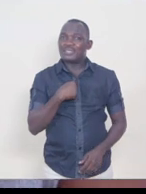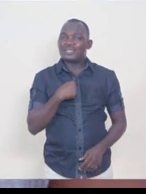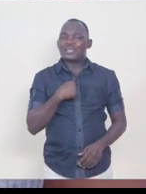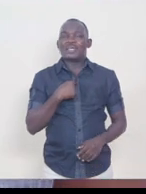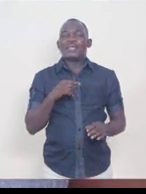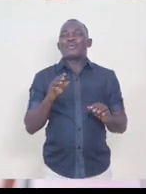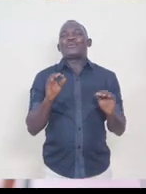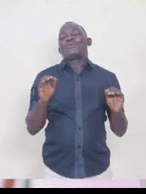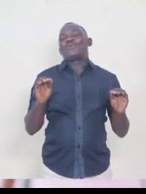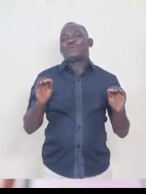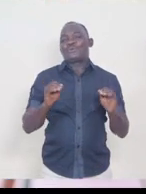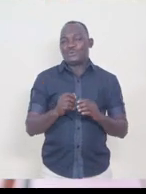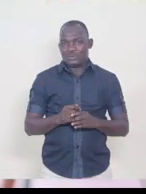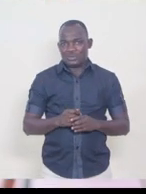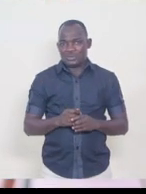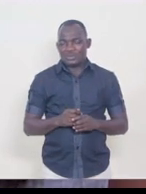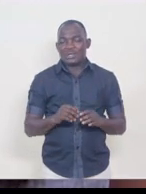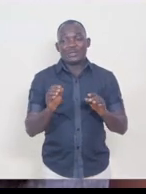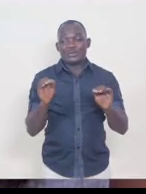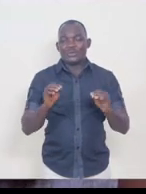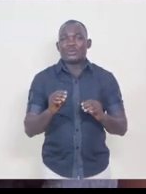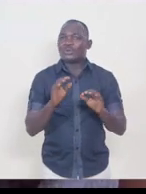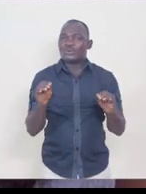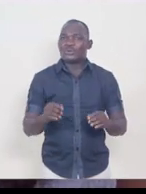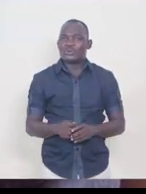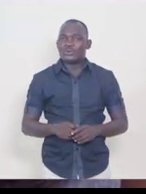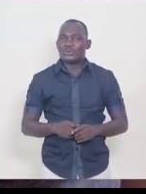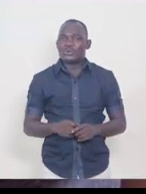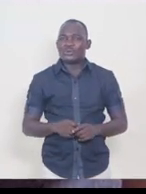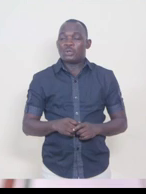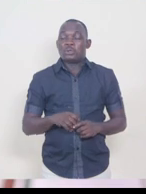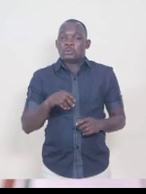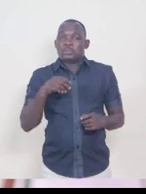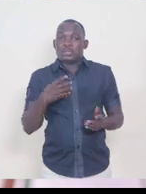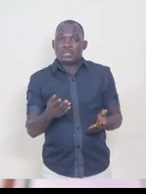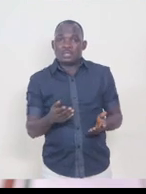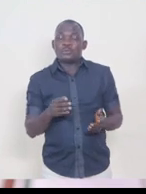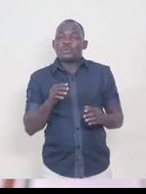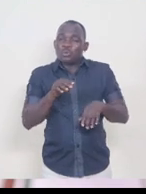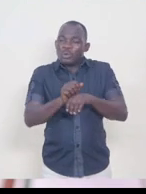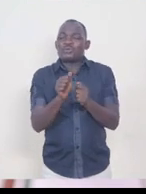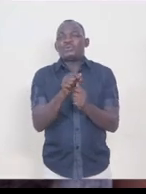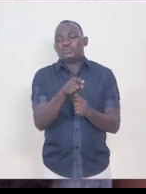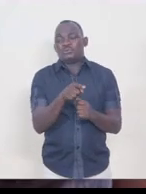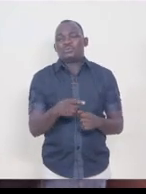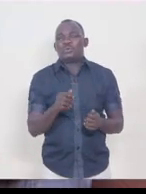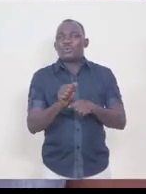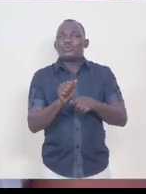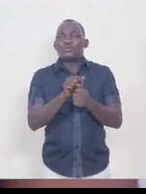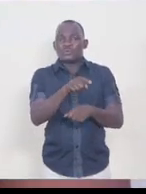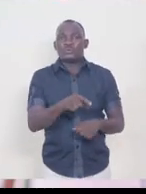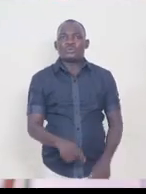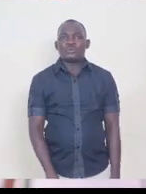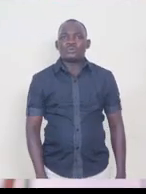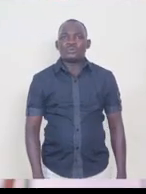No way, sir. You mean sit in with you? Are you in or out? I'm in,